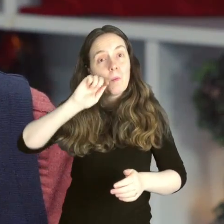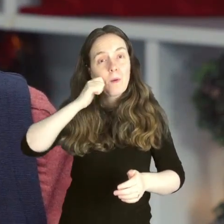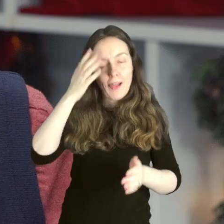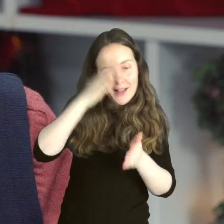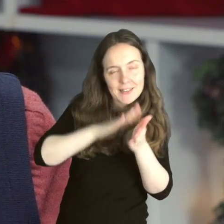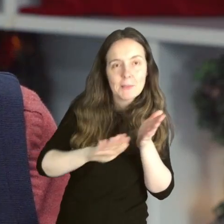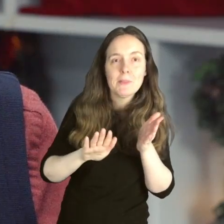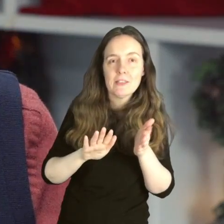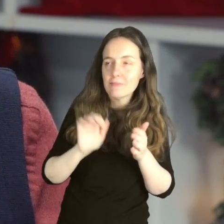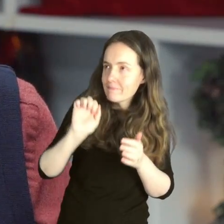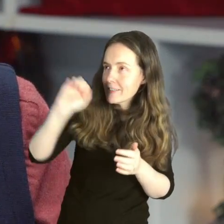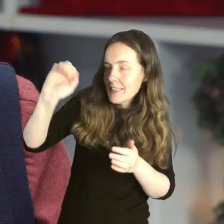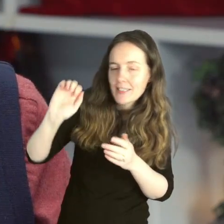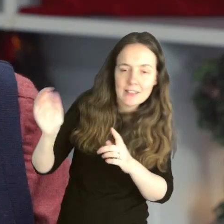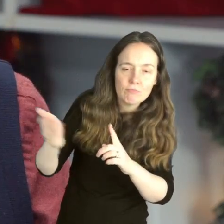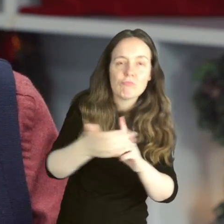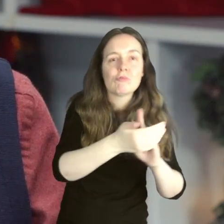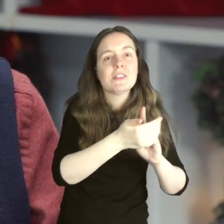his protection.